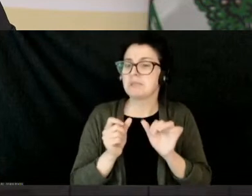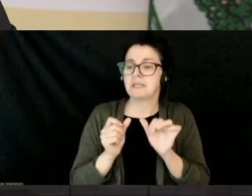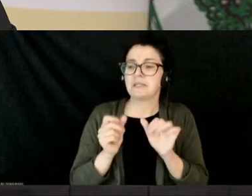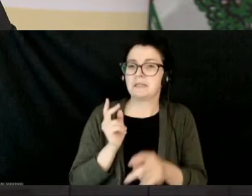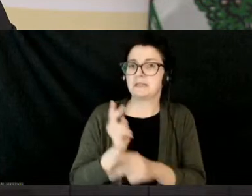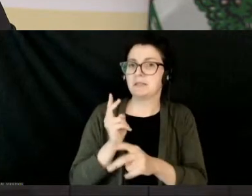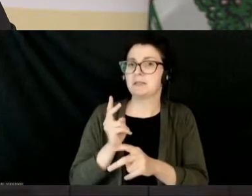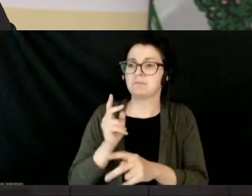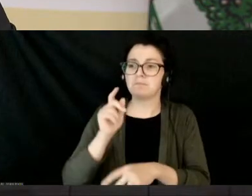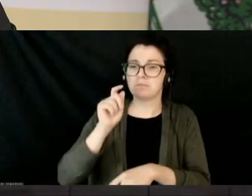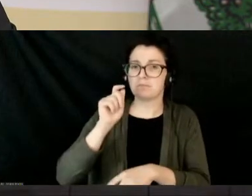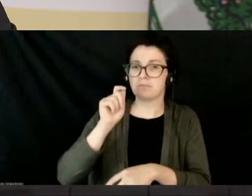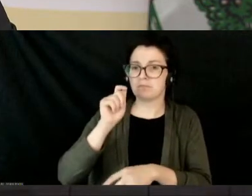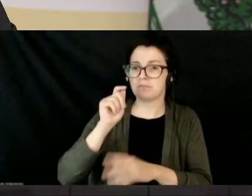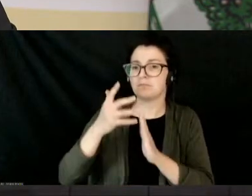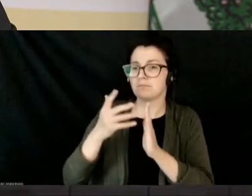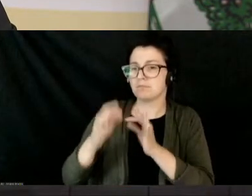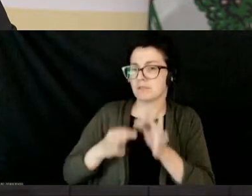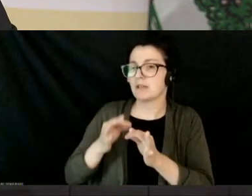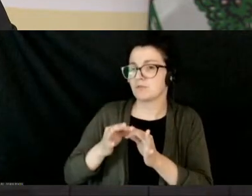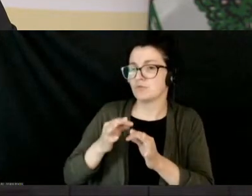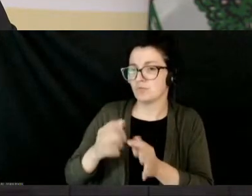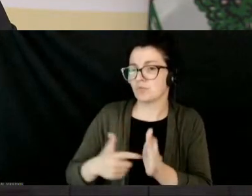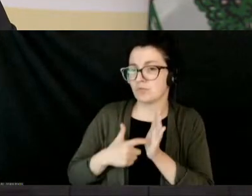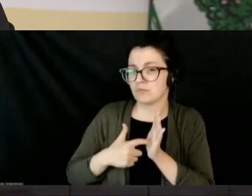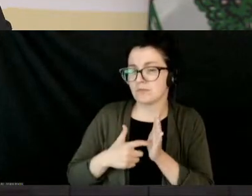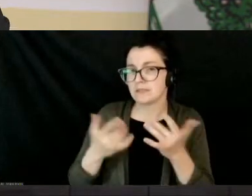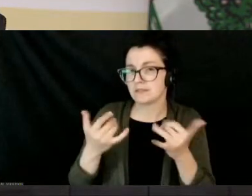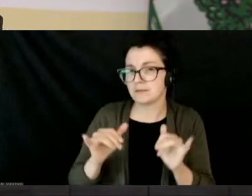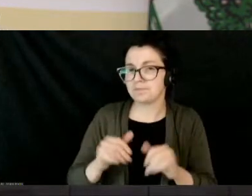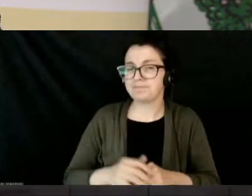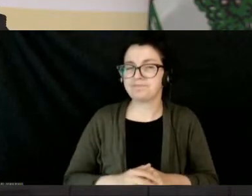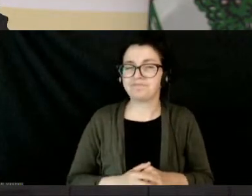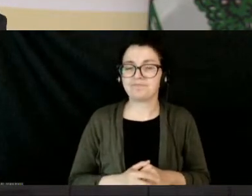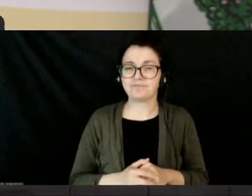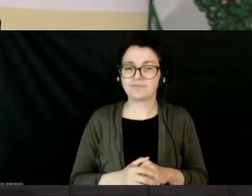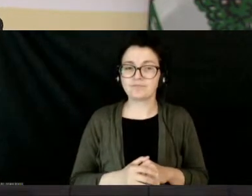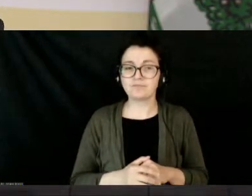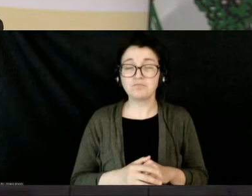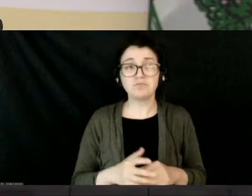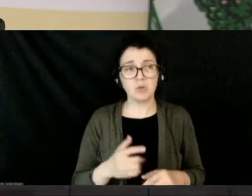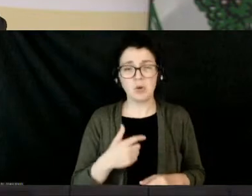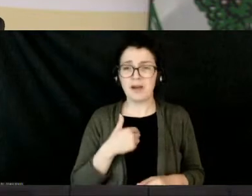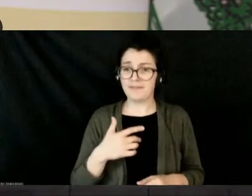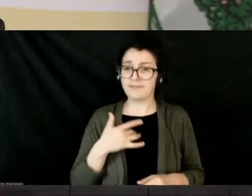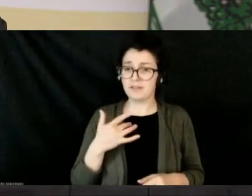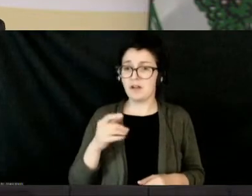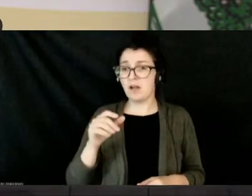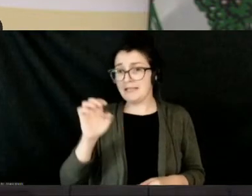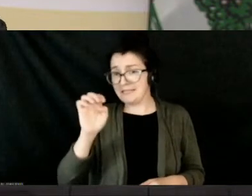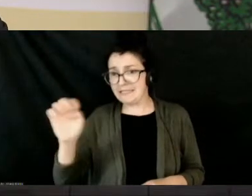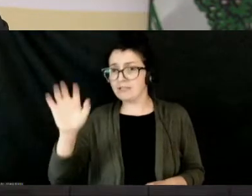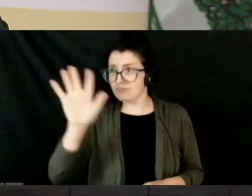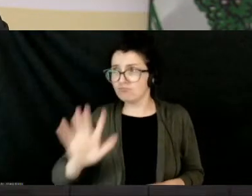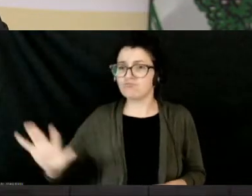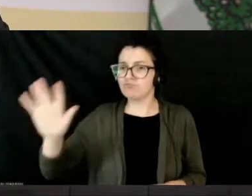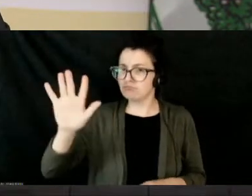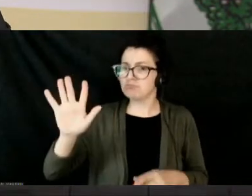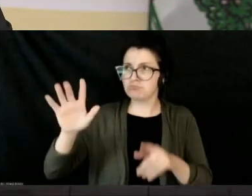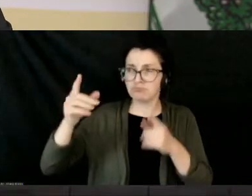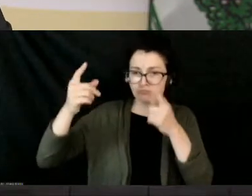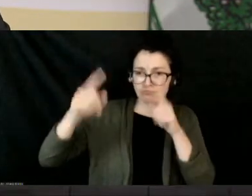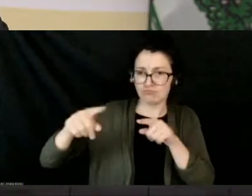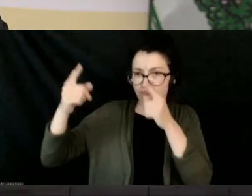So I think overall, Brittany, we're on the same page in the general sense across the region. We're all working on a very